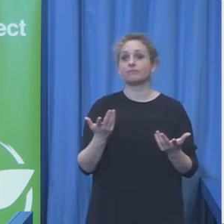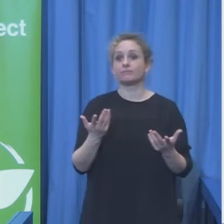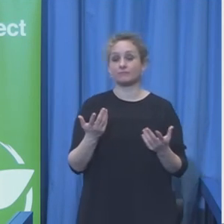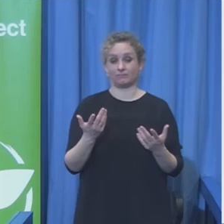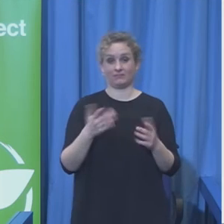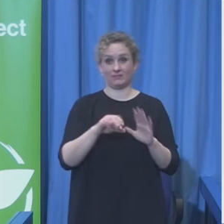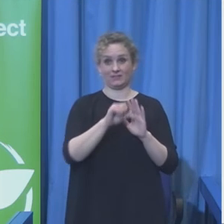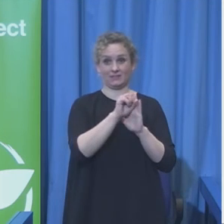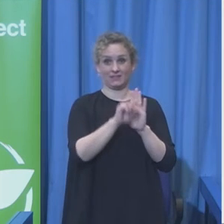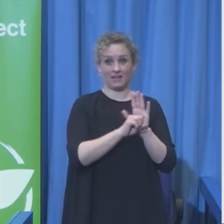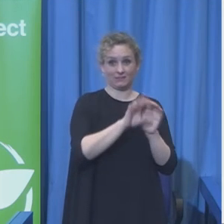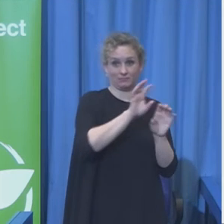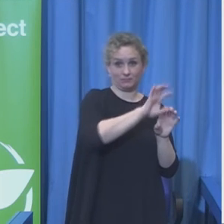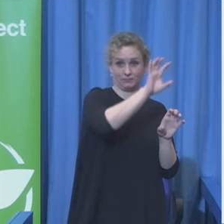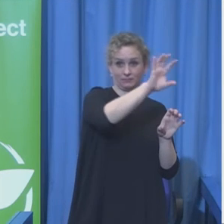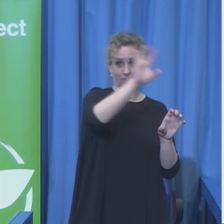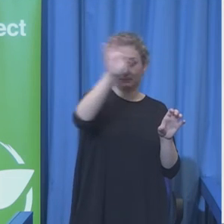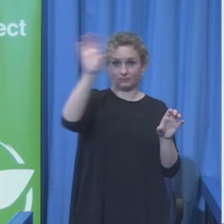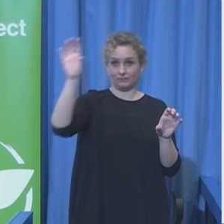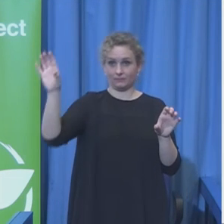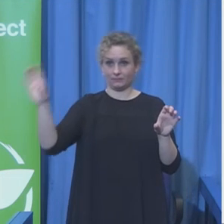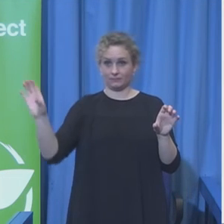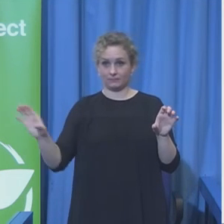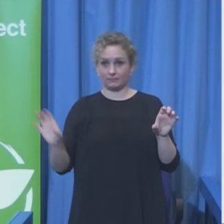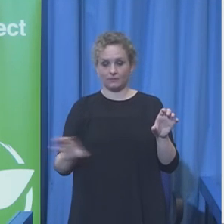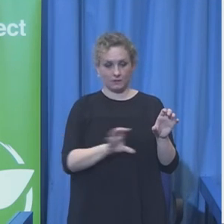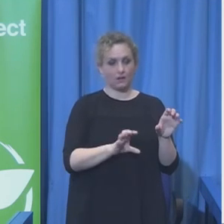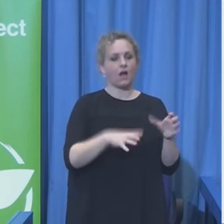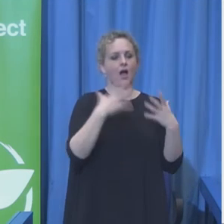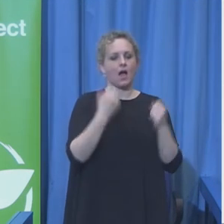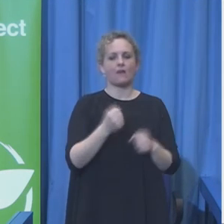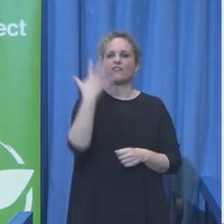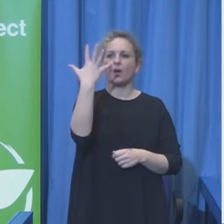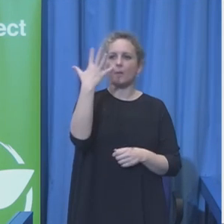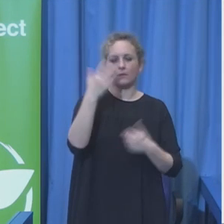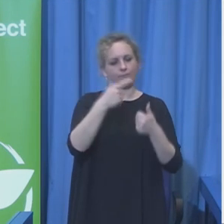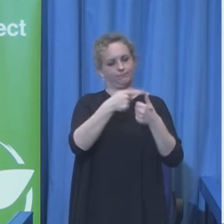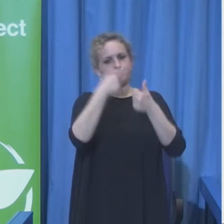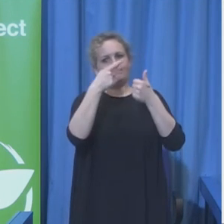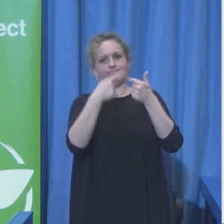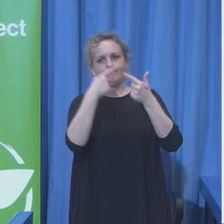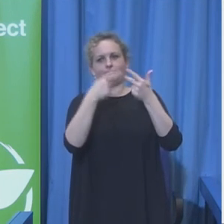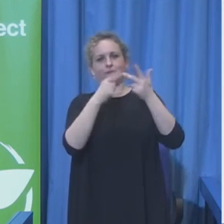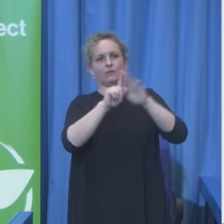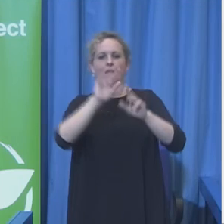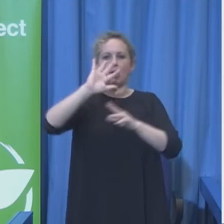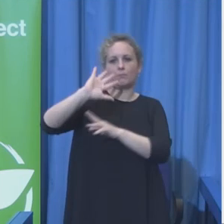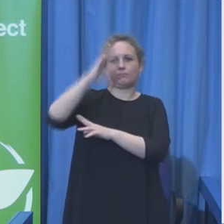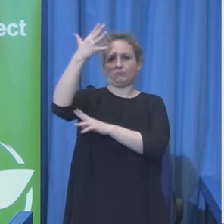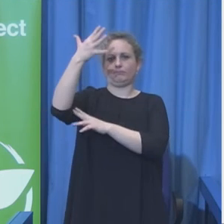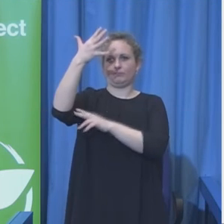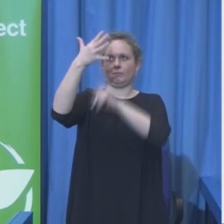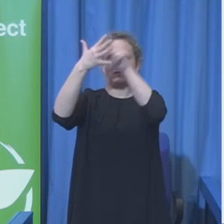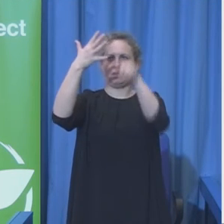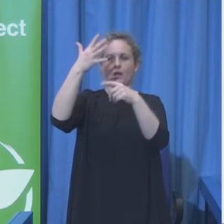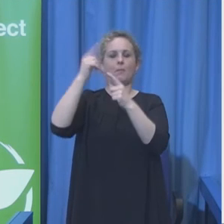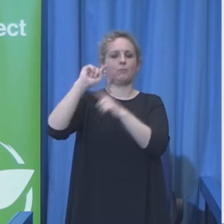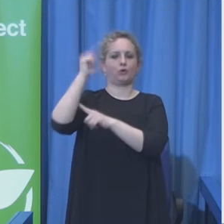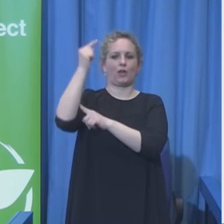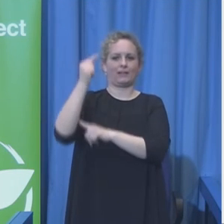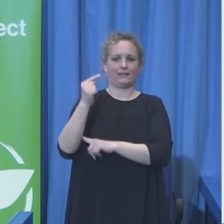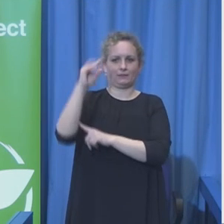been crystallized after almost a year and a half of negotiations, and every single member state that is part